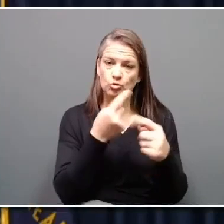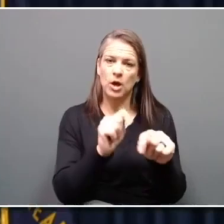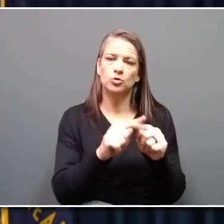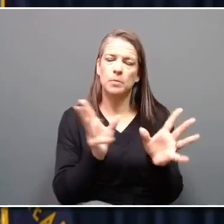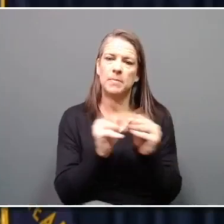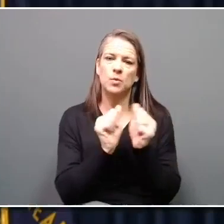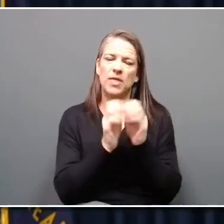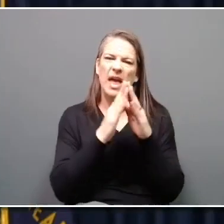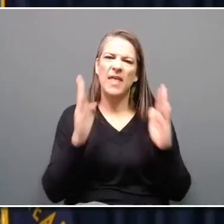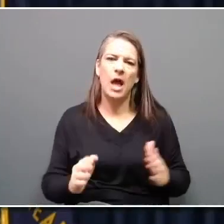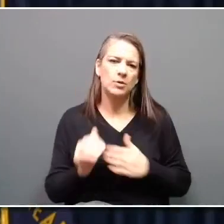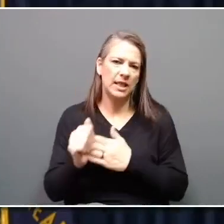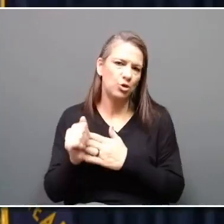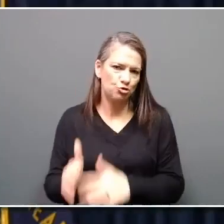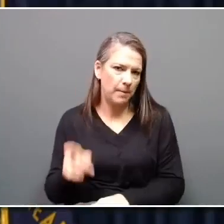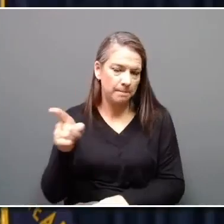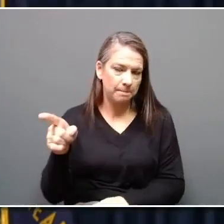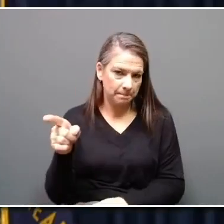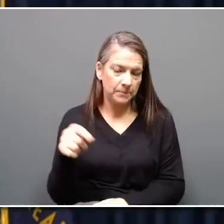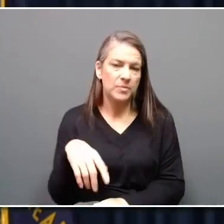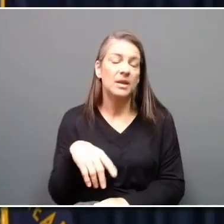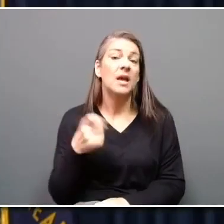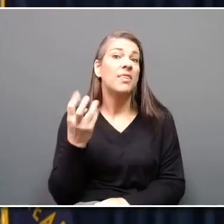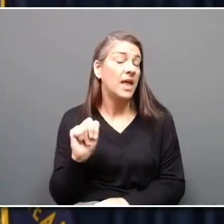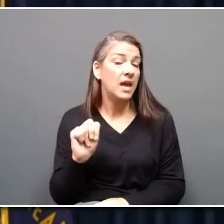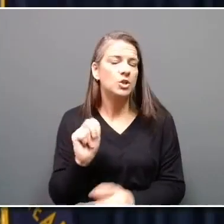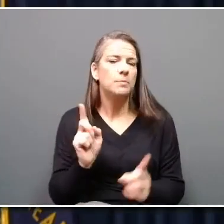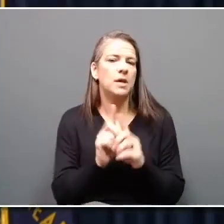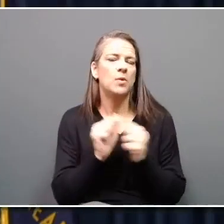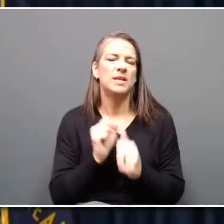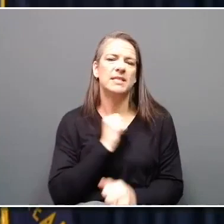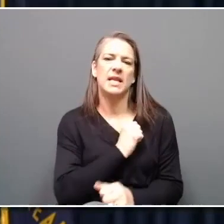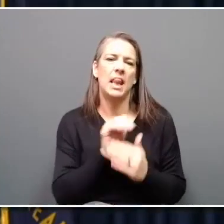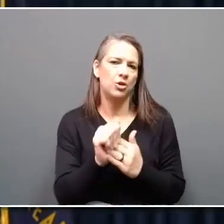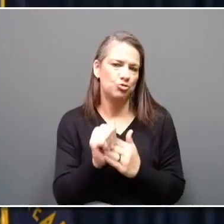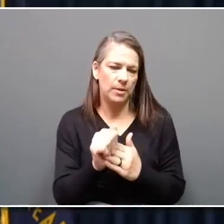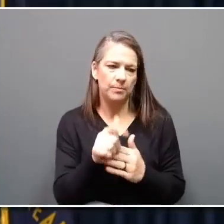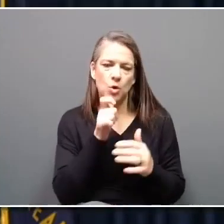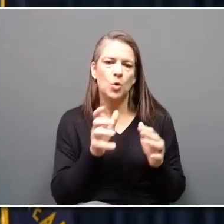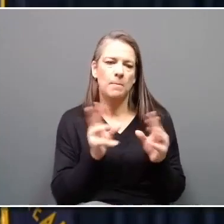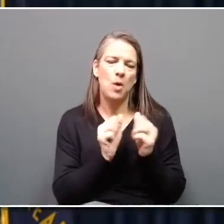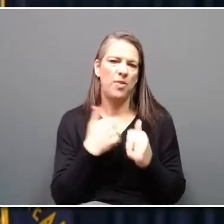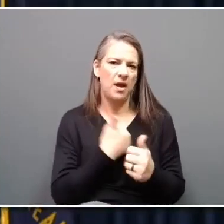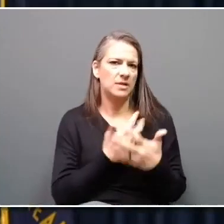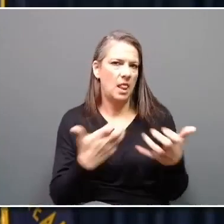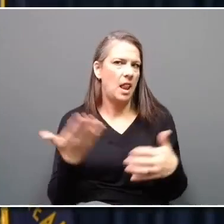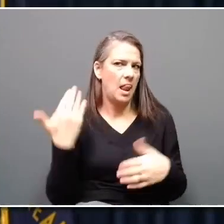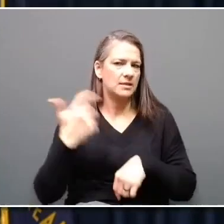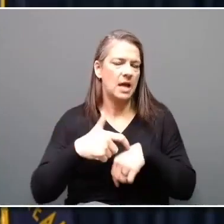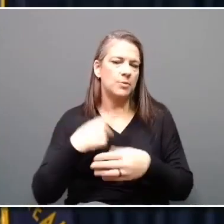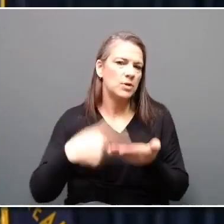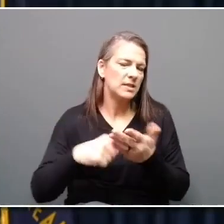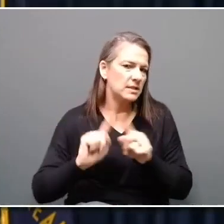leadership before it moves, and then certainly to meet with Senate leadership that met with us significantly last time to go over the differences